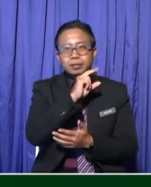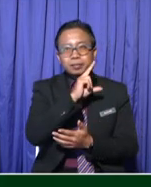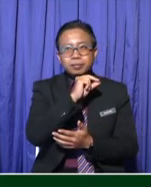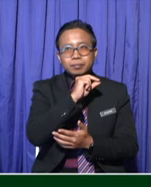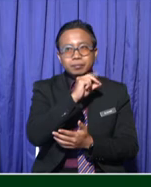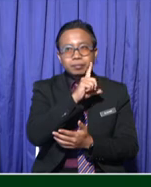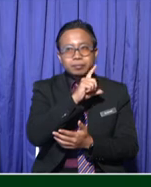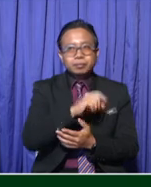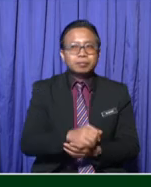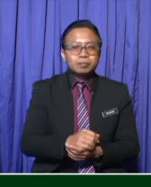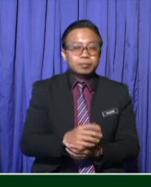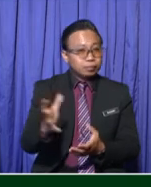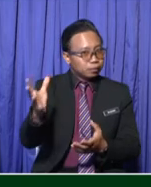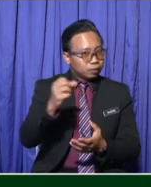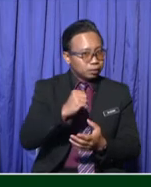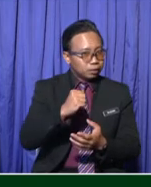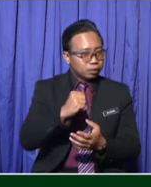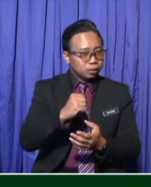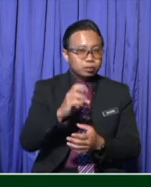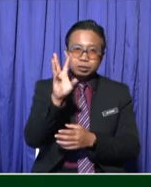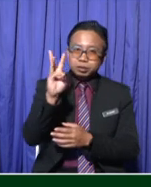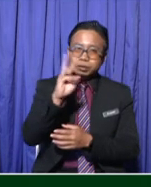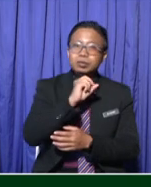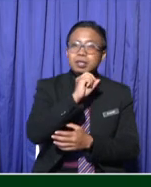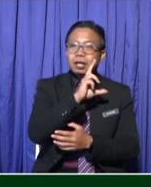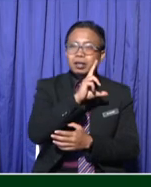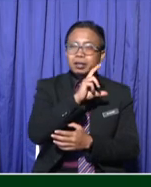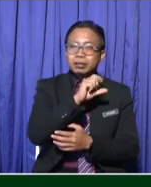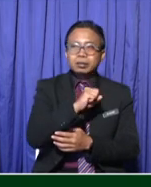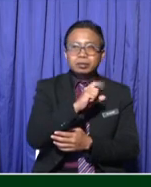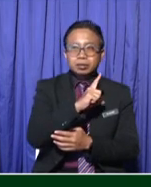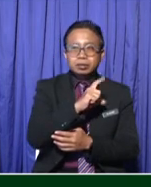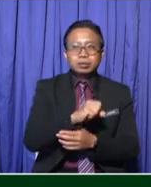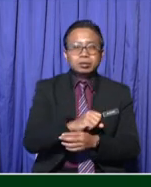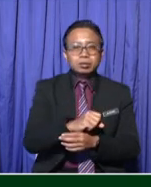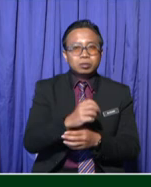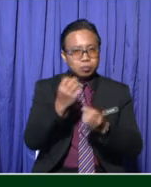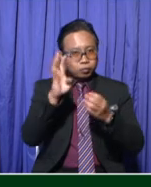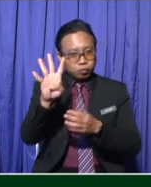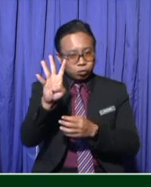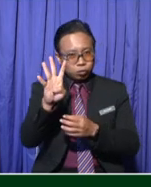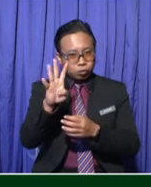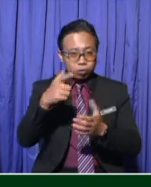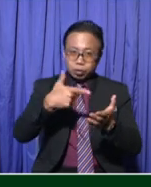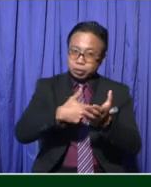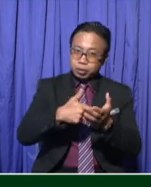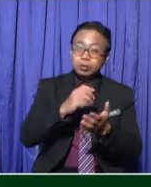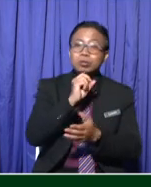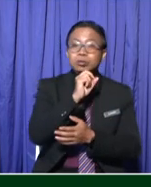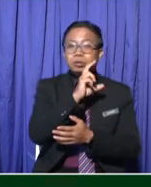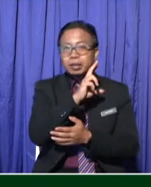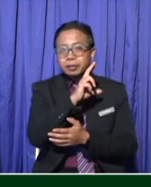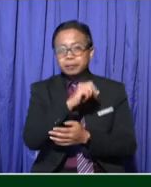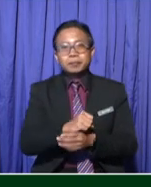it. 6 ducks are swimming. 4 more ducks are coming. There are